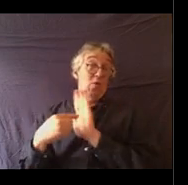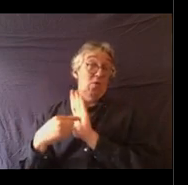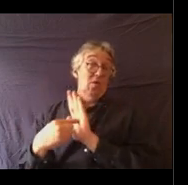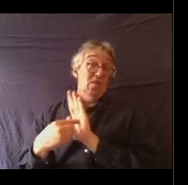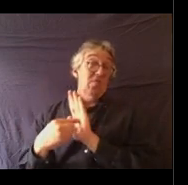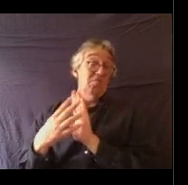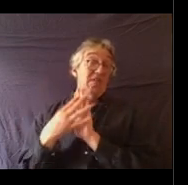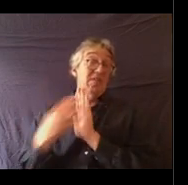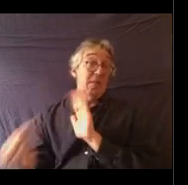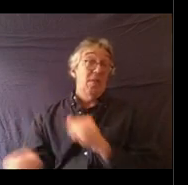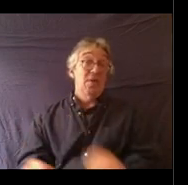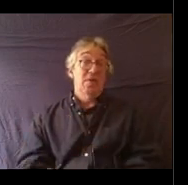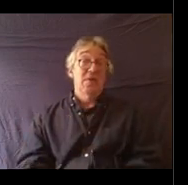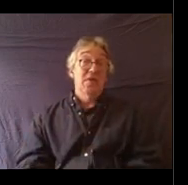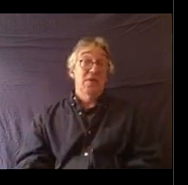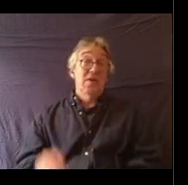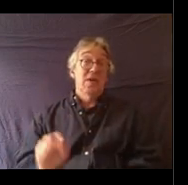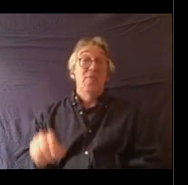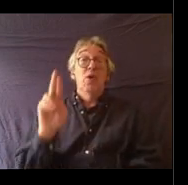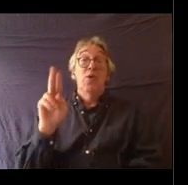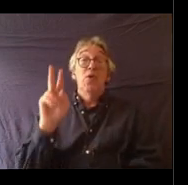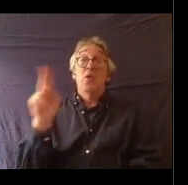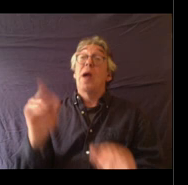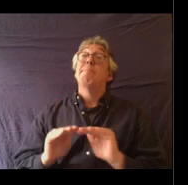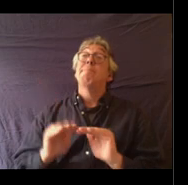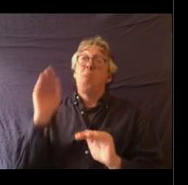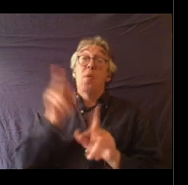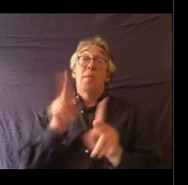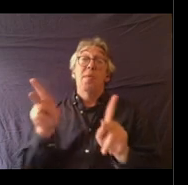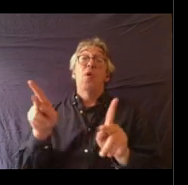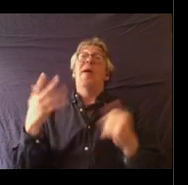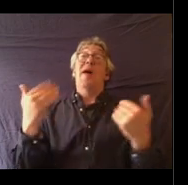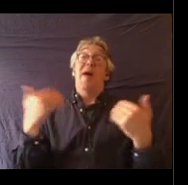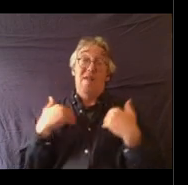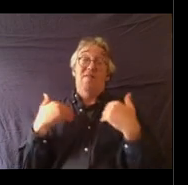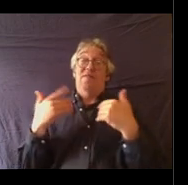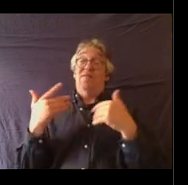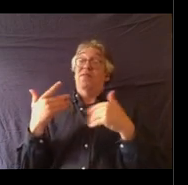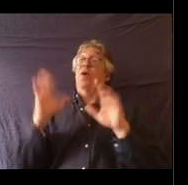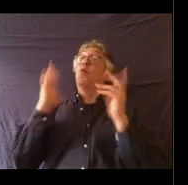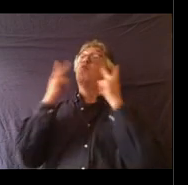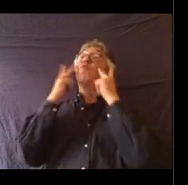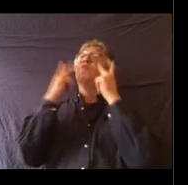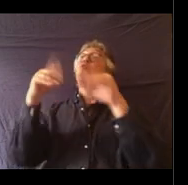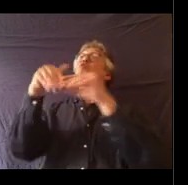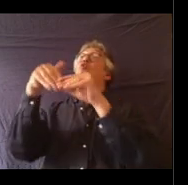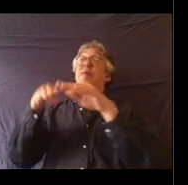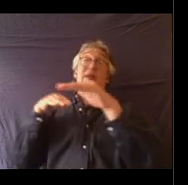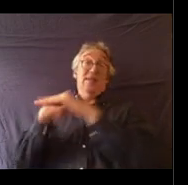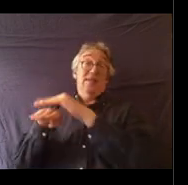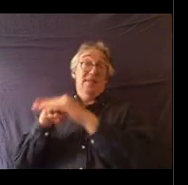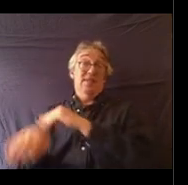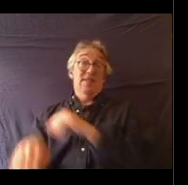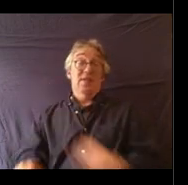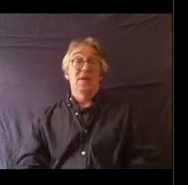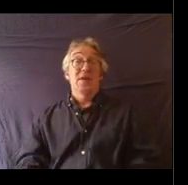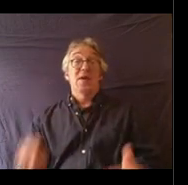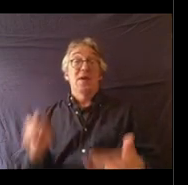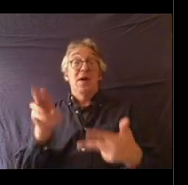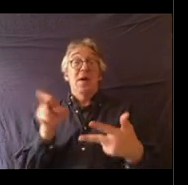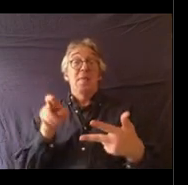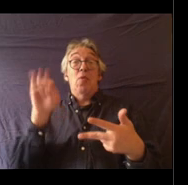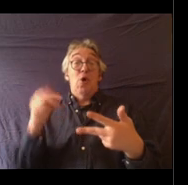people have access to audiovisual content. Okay, thanks a lot. So we have three more questions on the list,